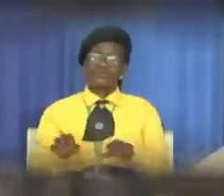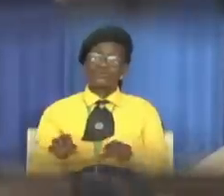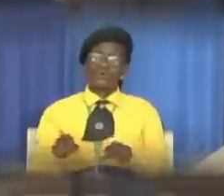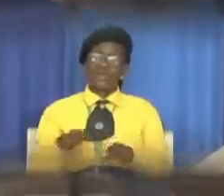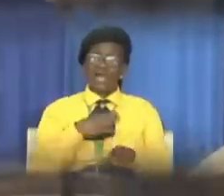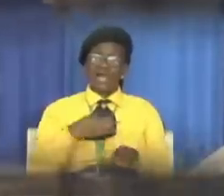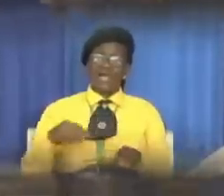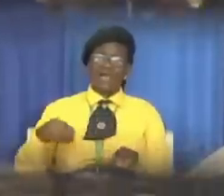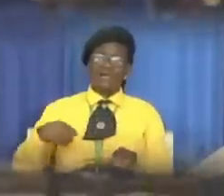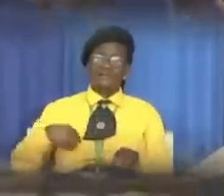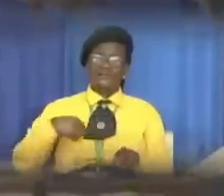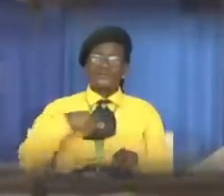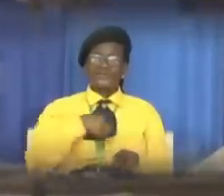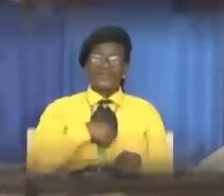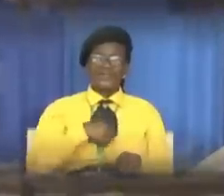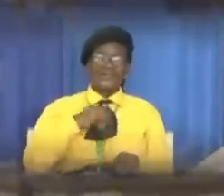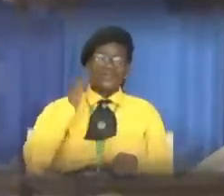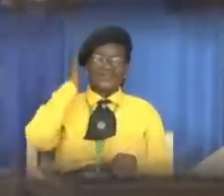the expressway